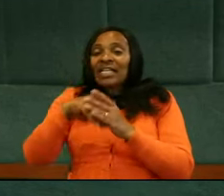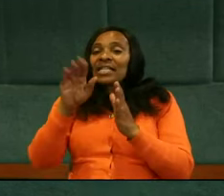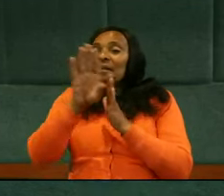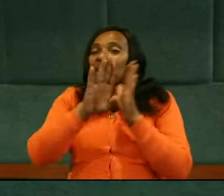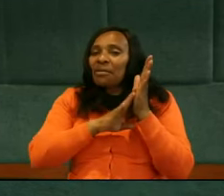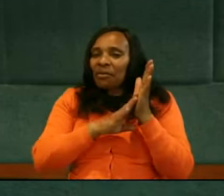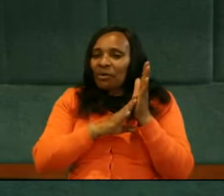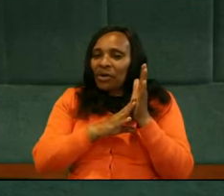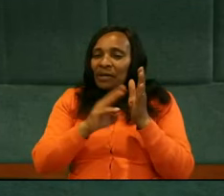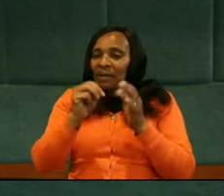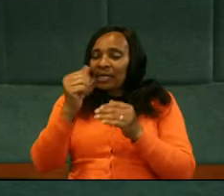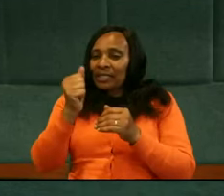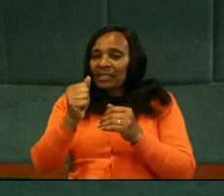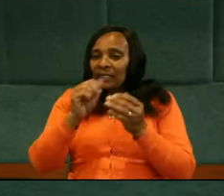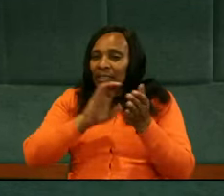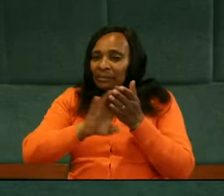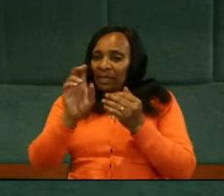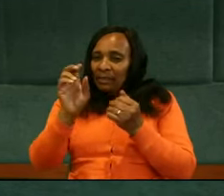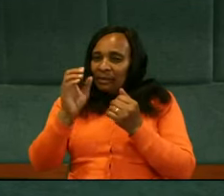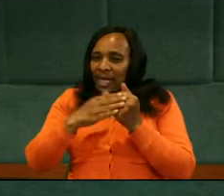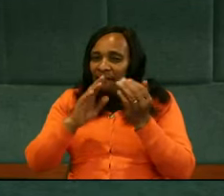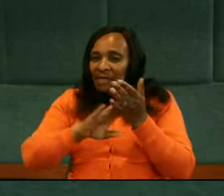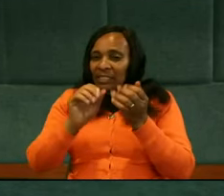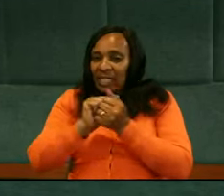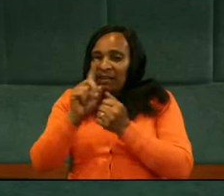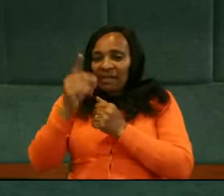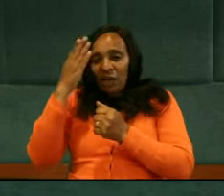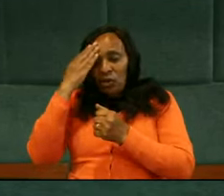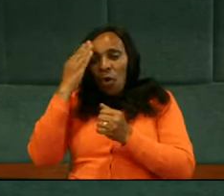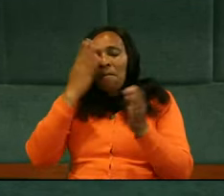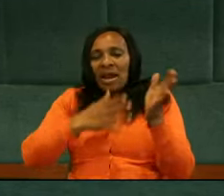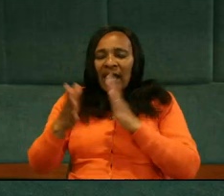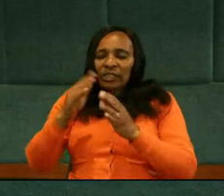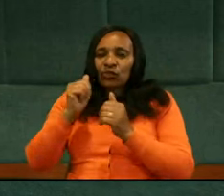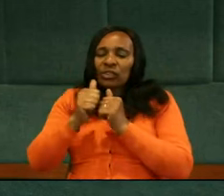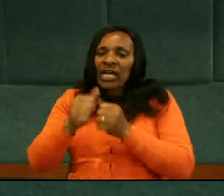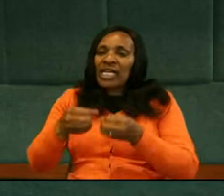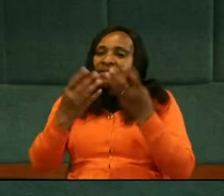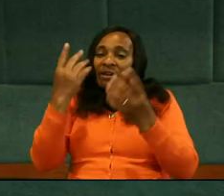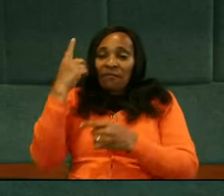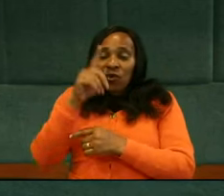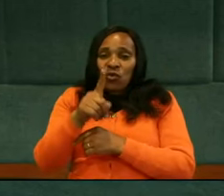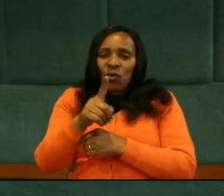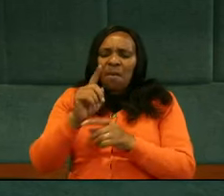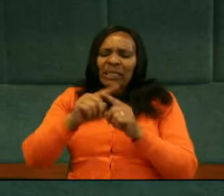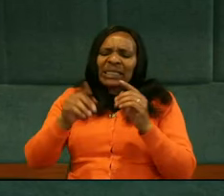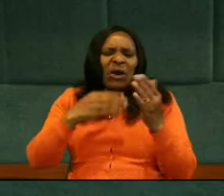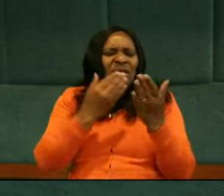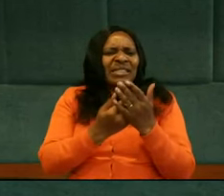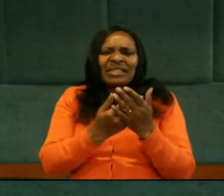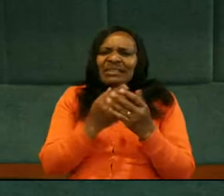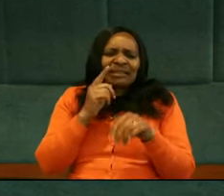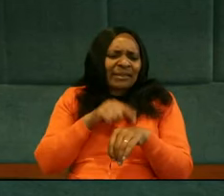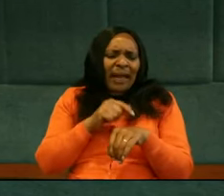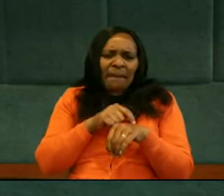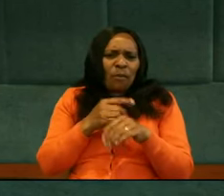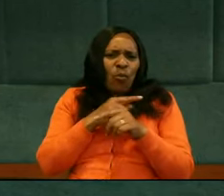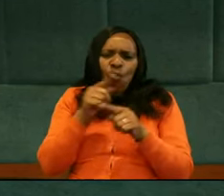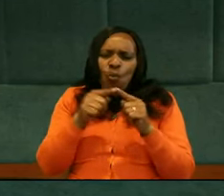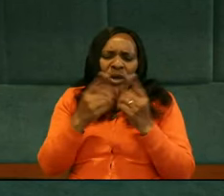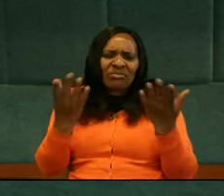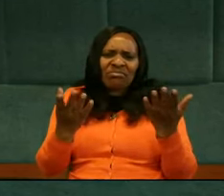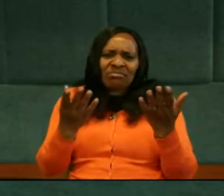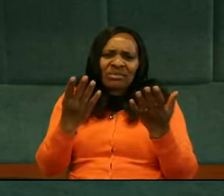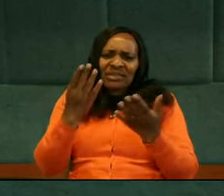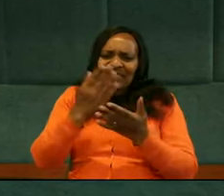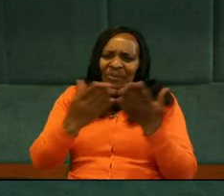Jeremiah 29:11, "I know the plans I have for you, plans for good, not for evil." But then it reaches a time when something that